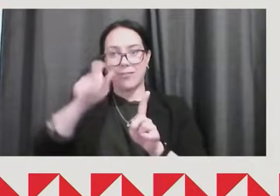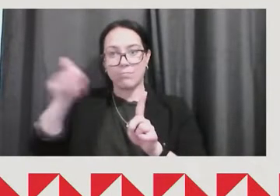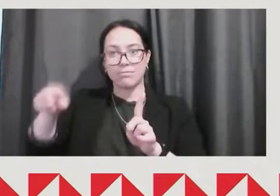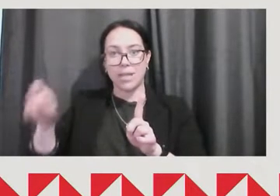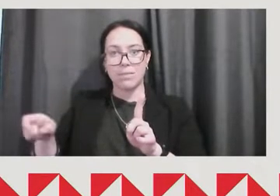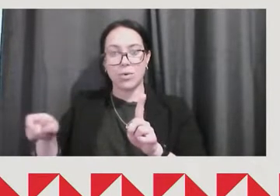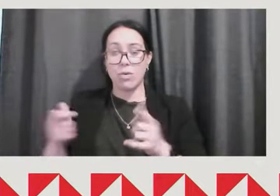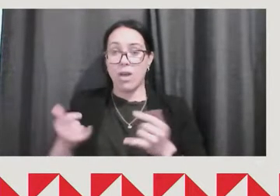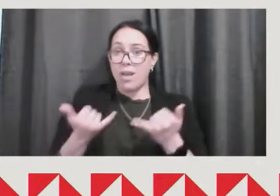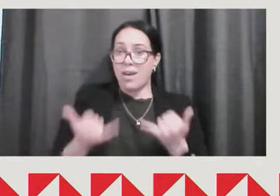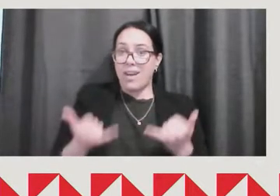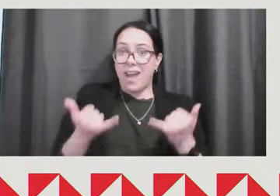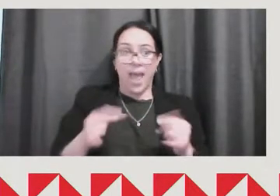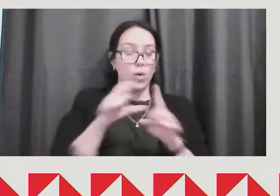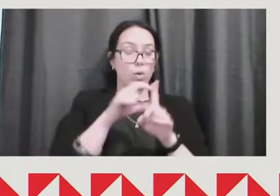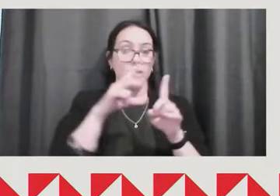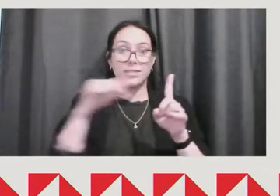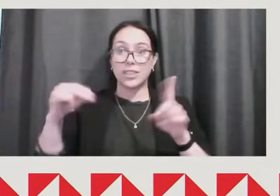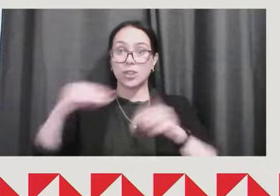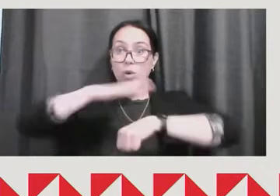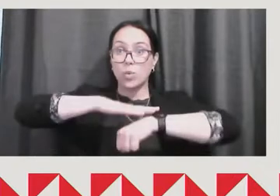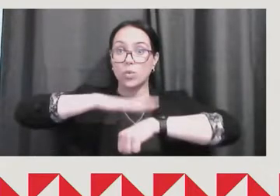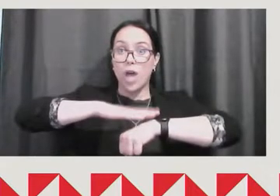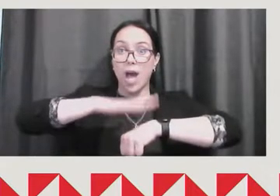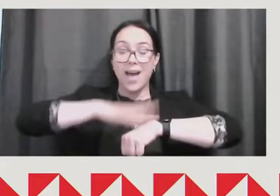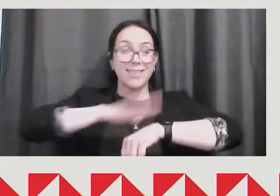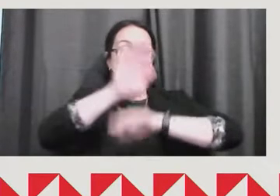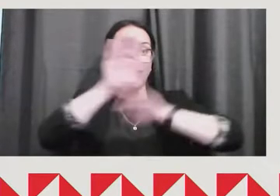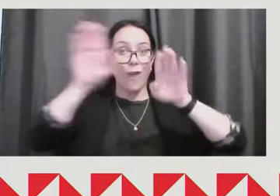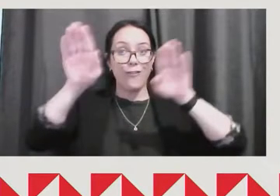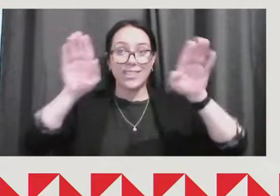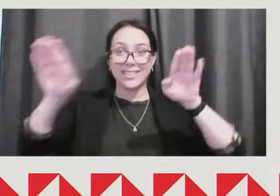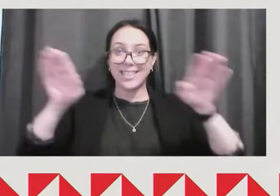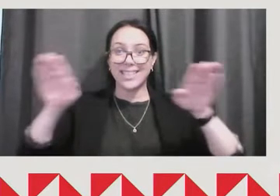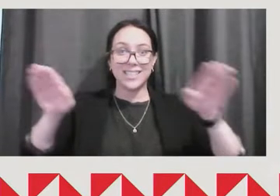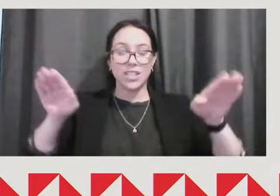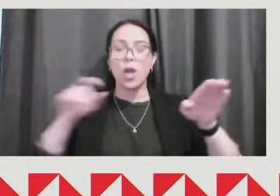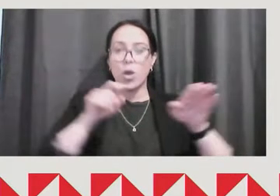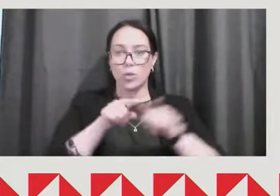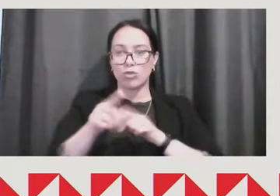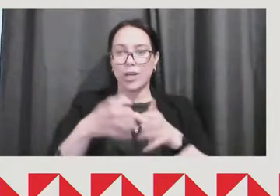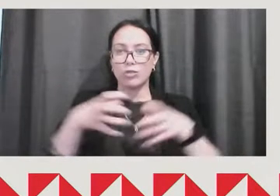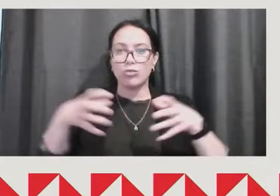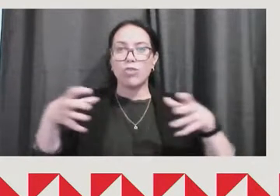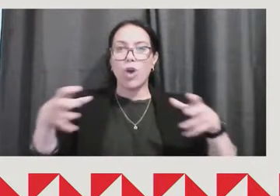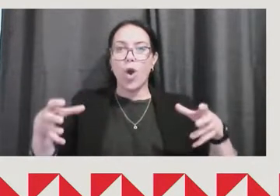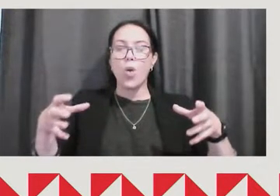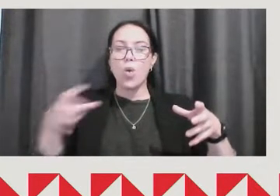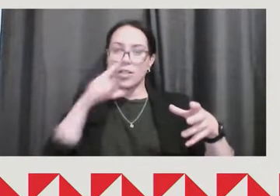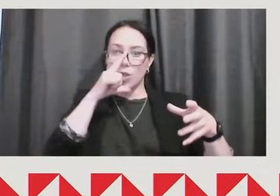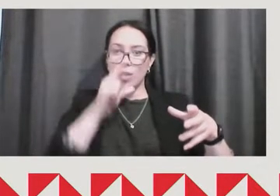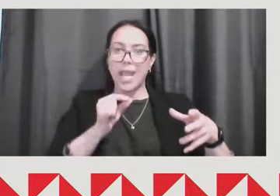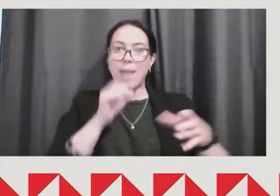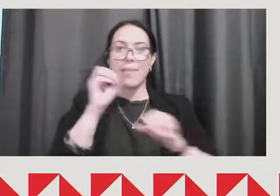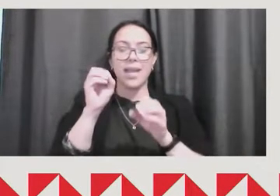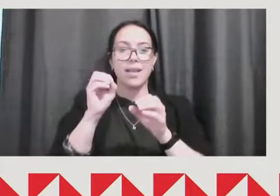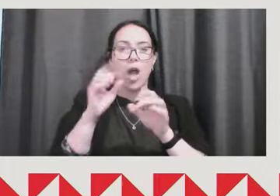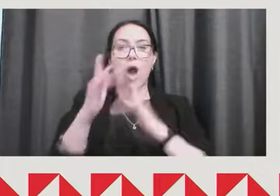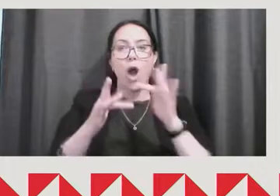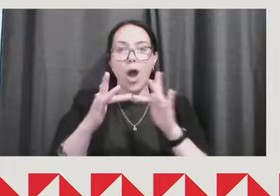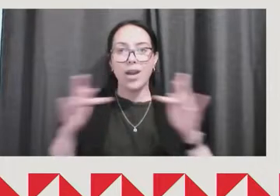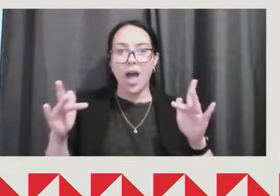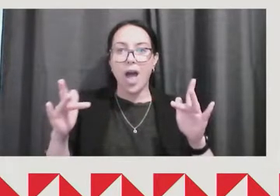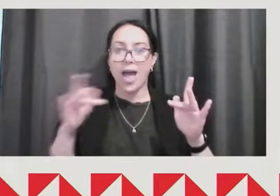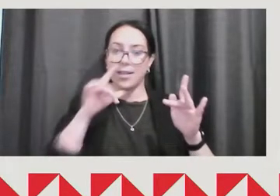the digital age you can just Google them and we're trying to grow this community to be more online so that you're searchable and people can find you